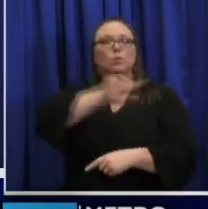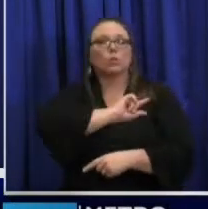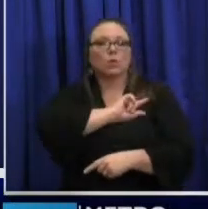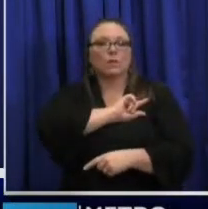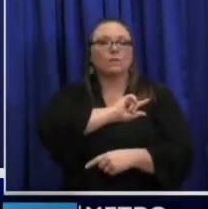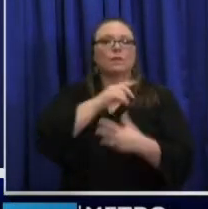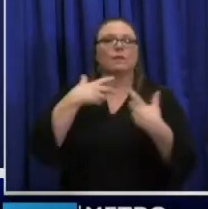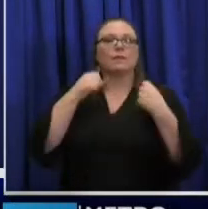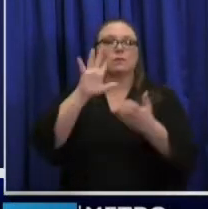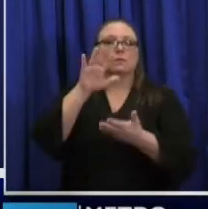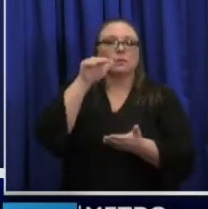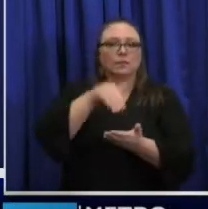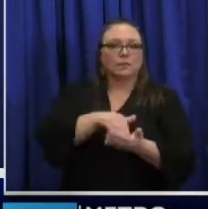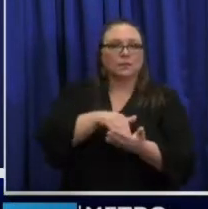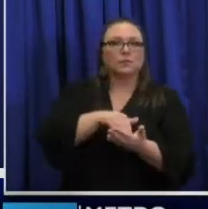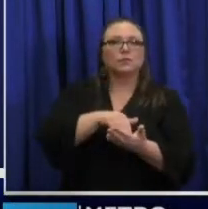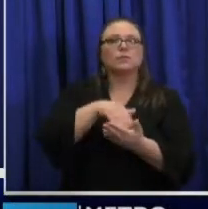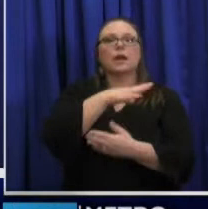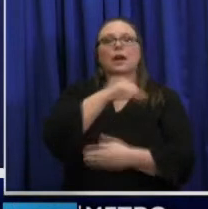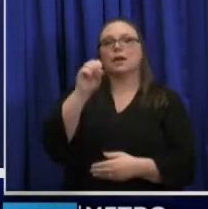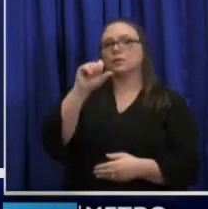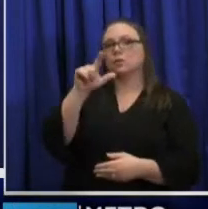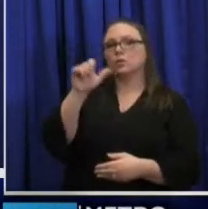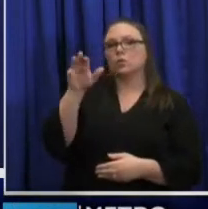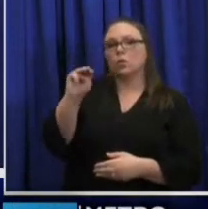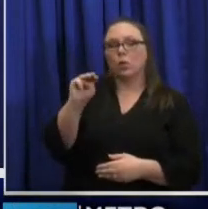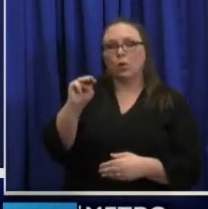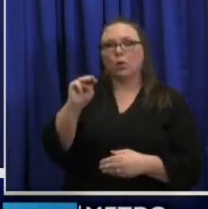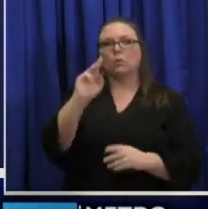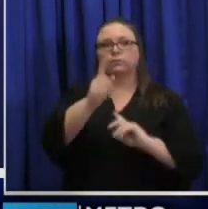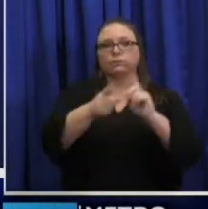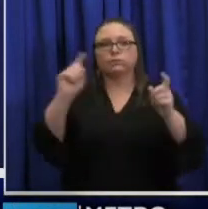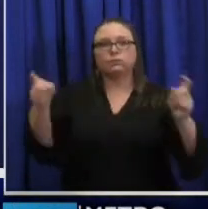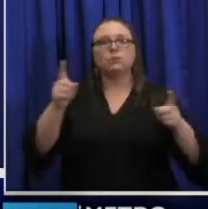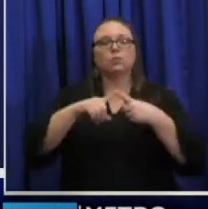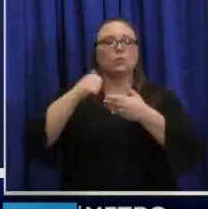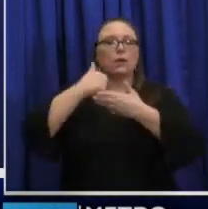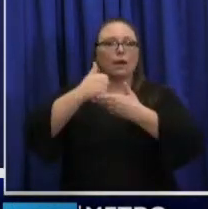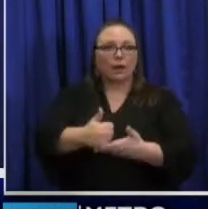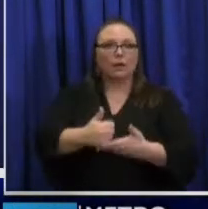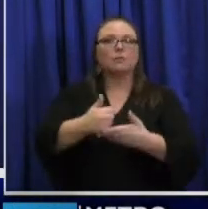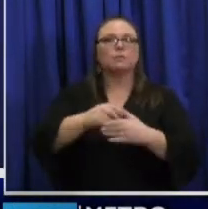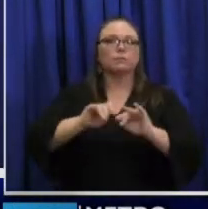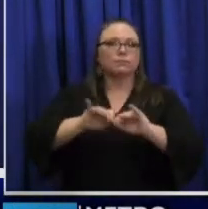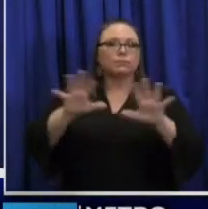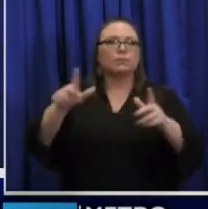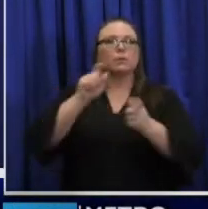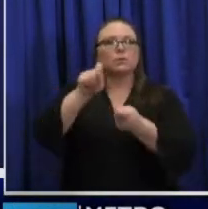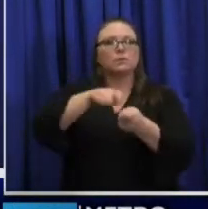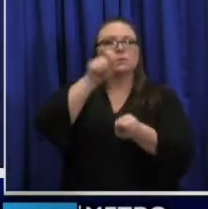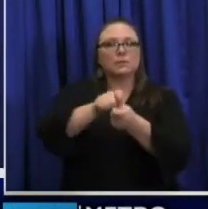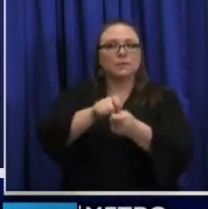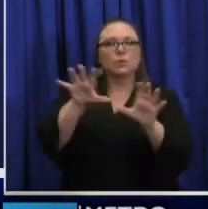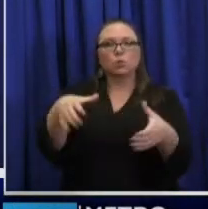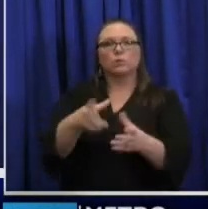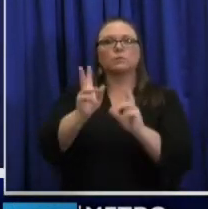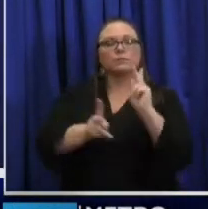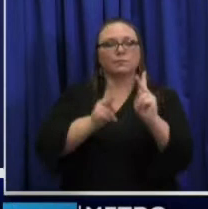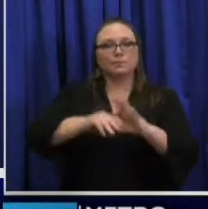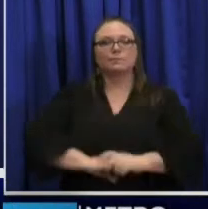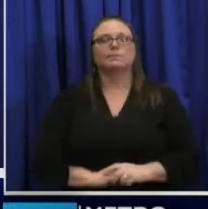qualified health centers and Siloam to be able to help us with certain